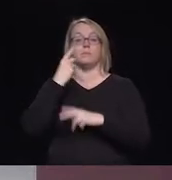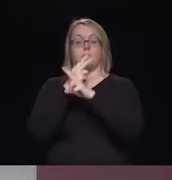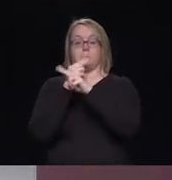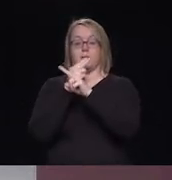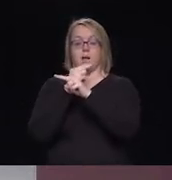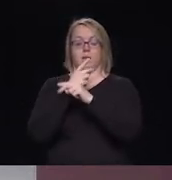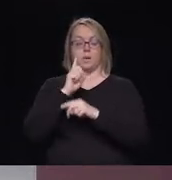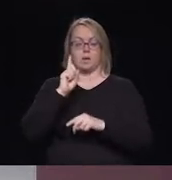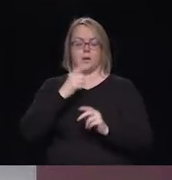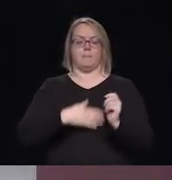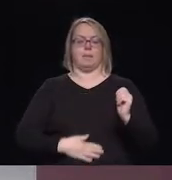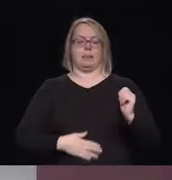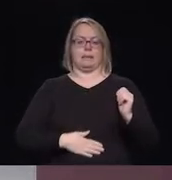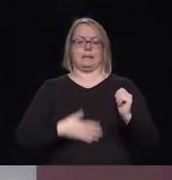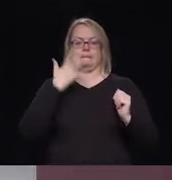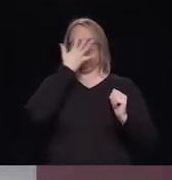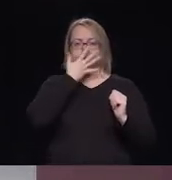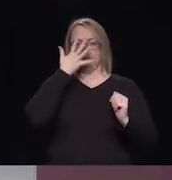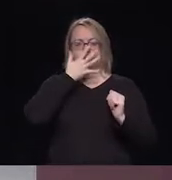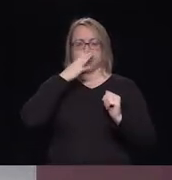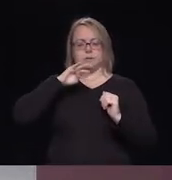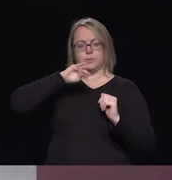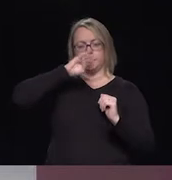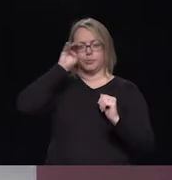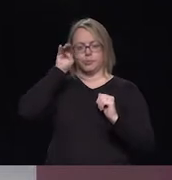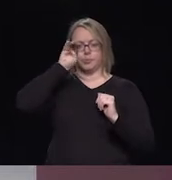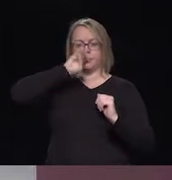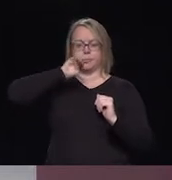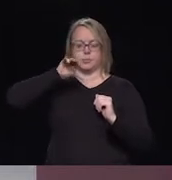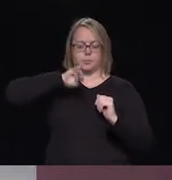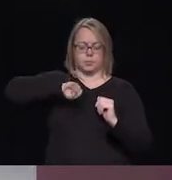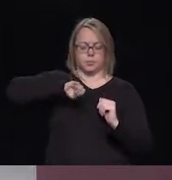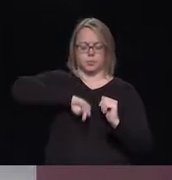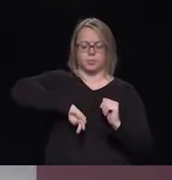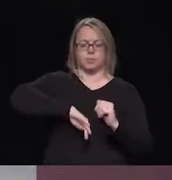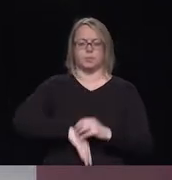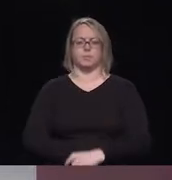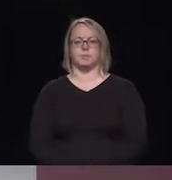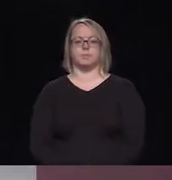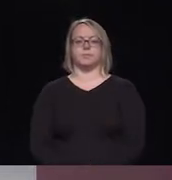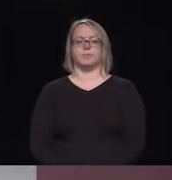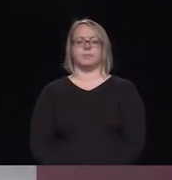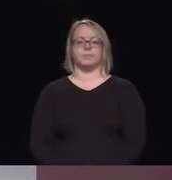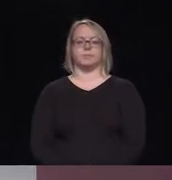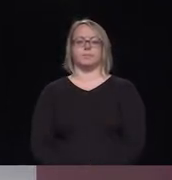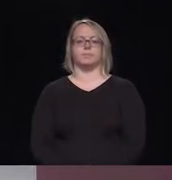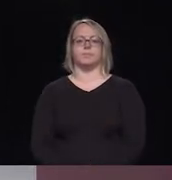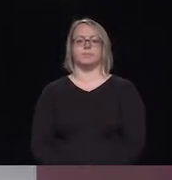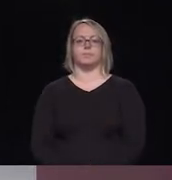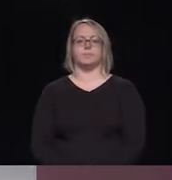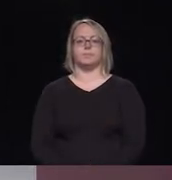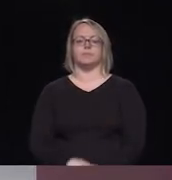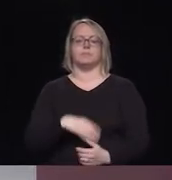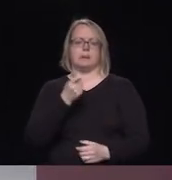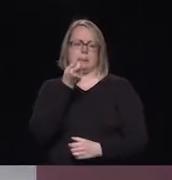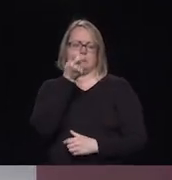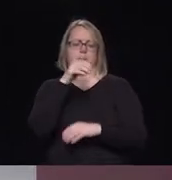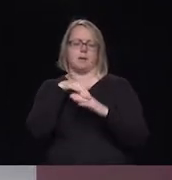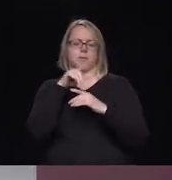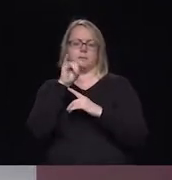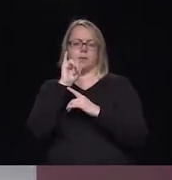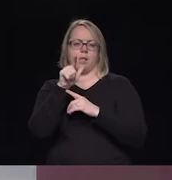along the belly and the face, front of the ear, the top of the